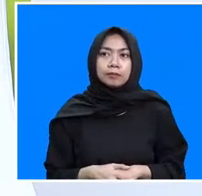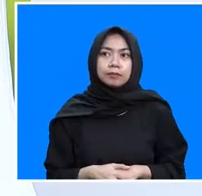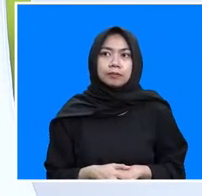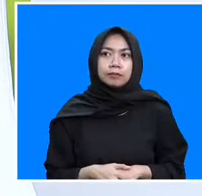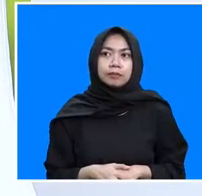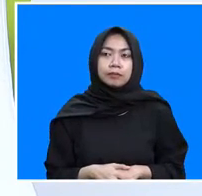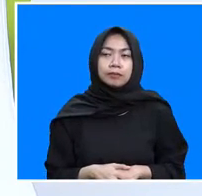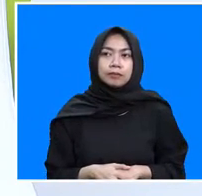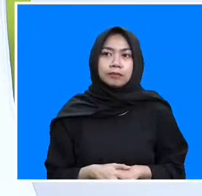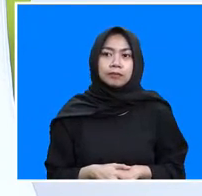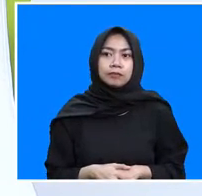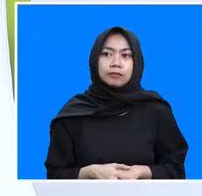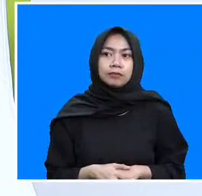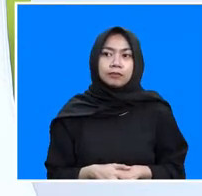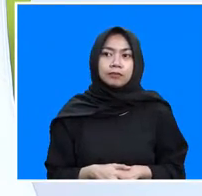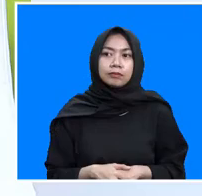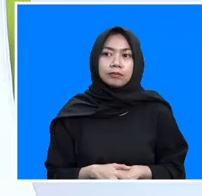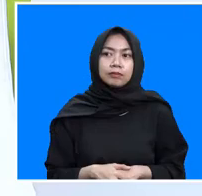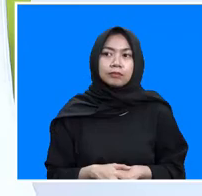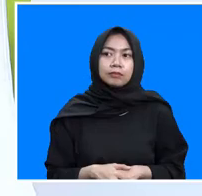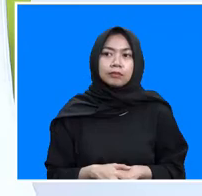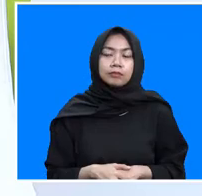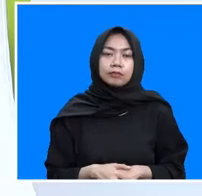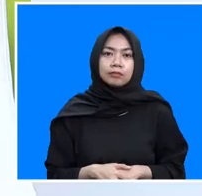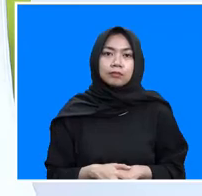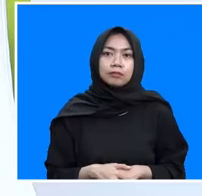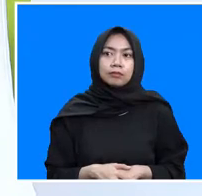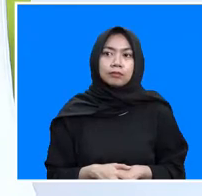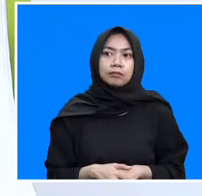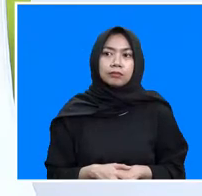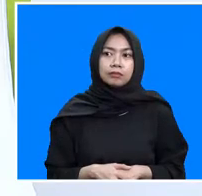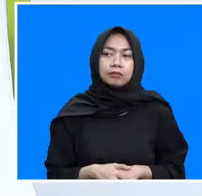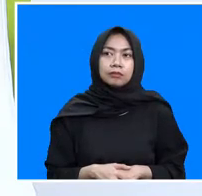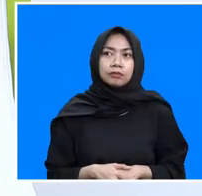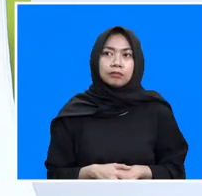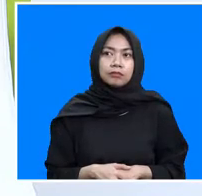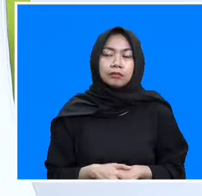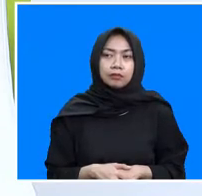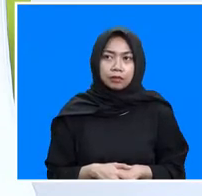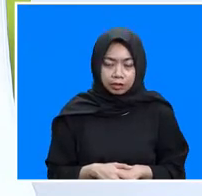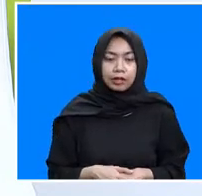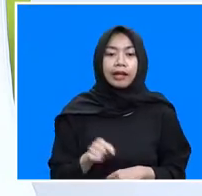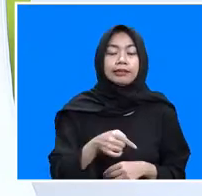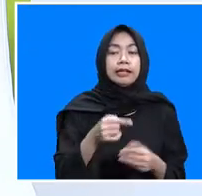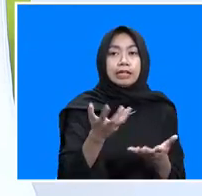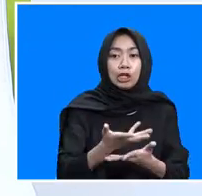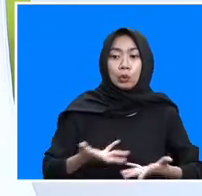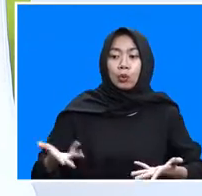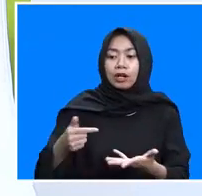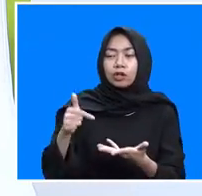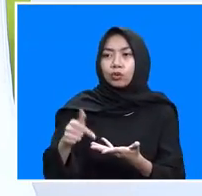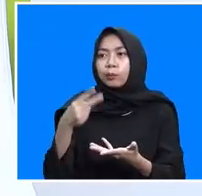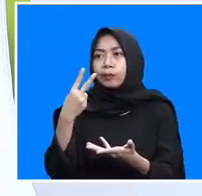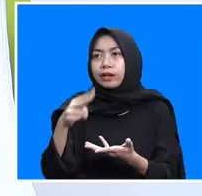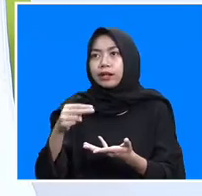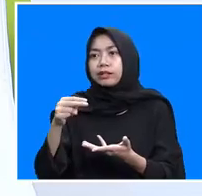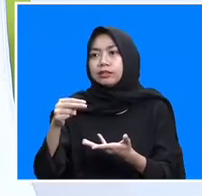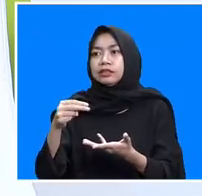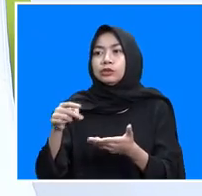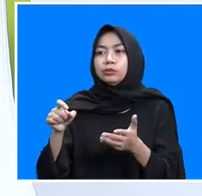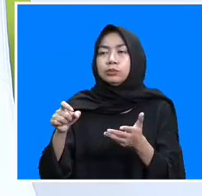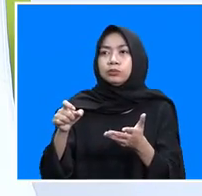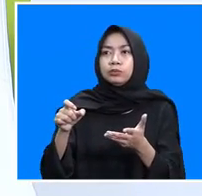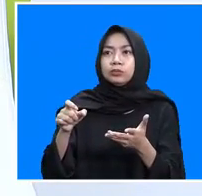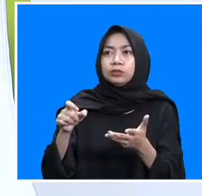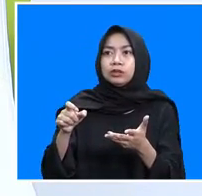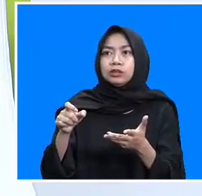groups that we identify as vulnerable, especially in regards to learning loss during this environment, are Indigenous Australians,